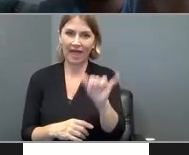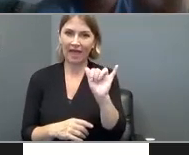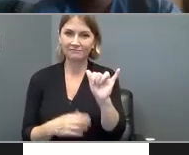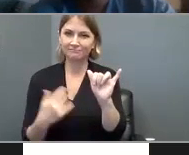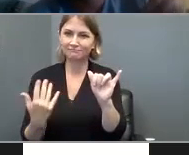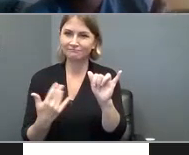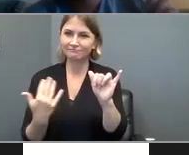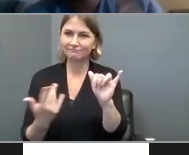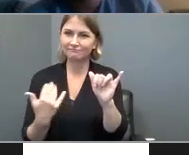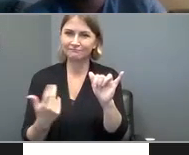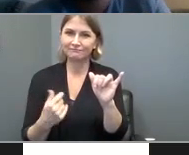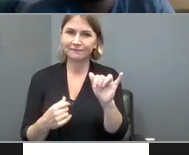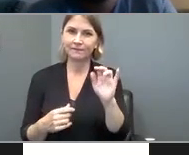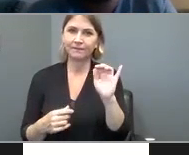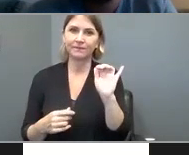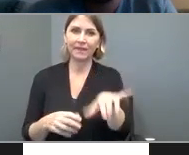helpful, but it's in the slides as well.